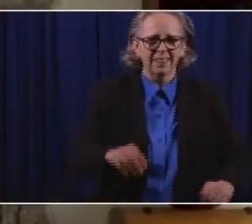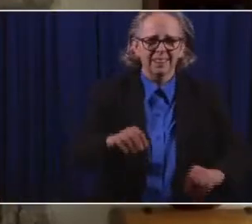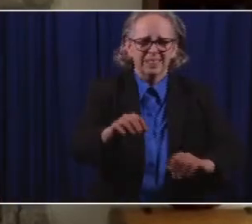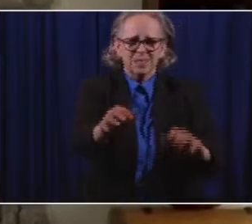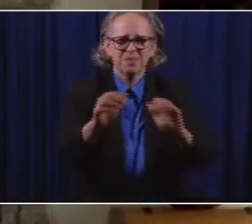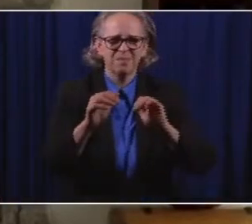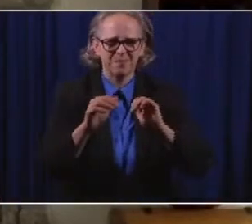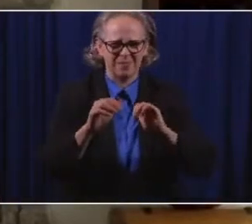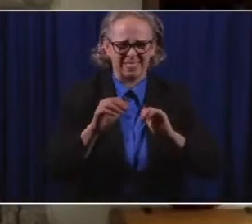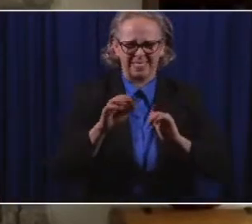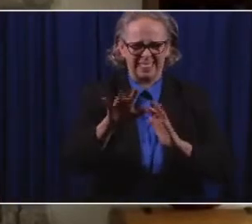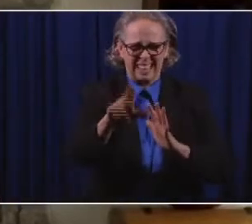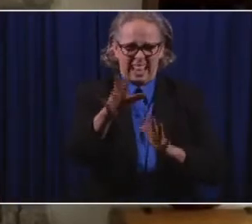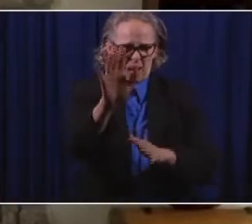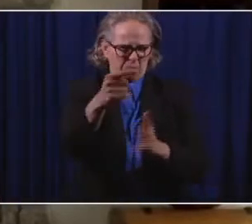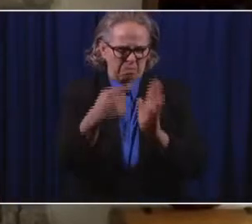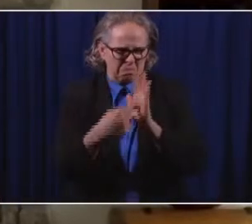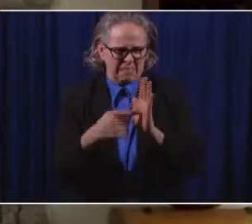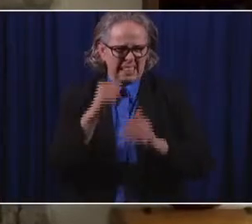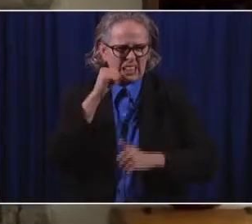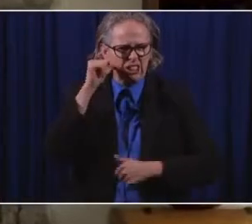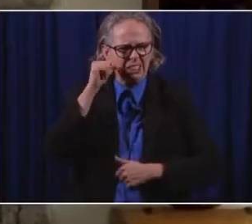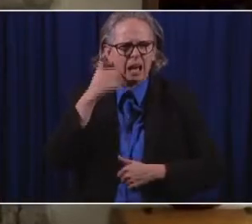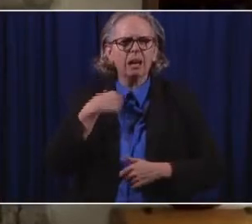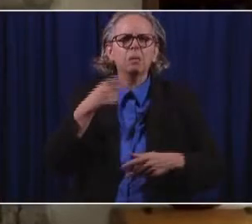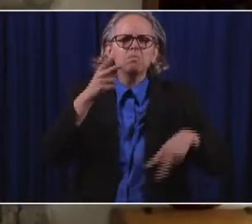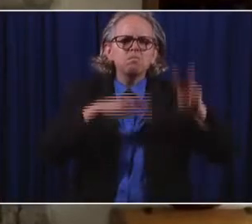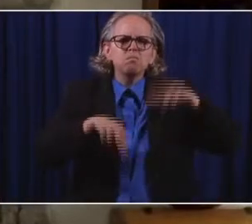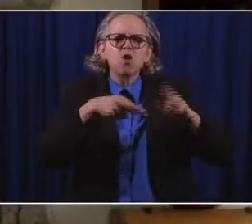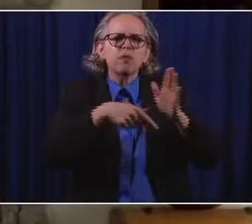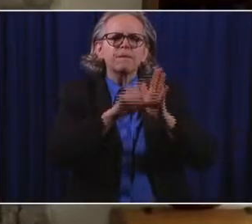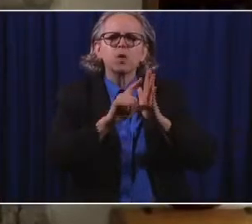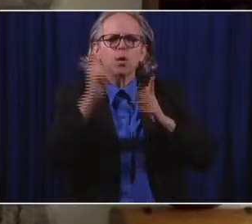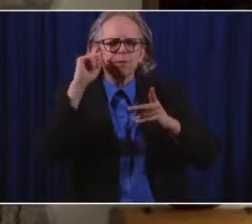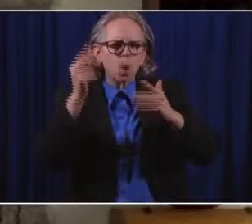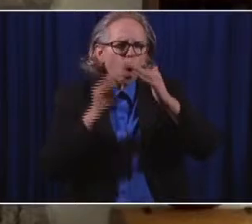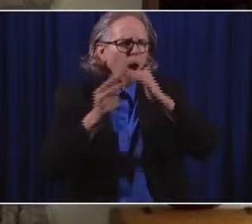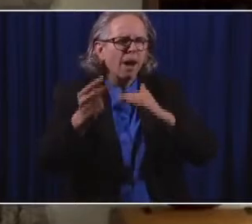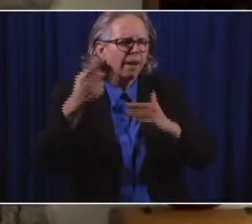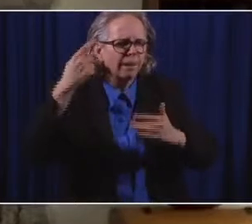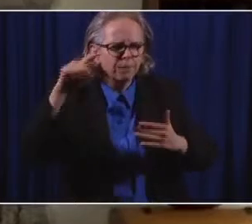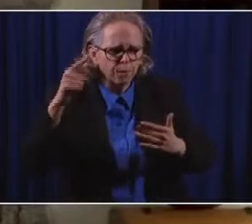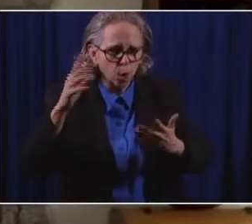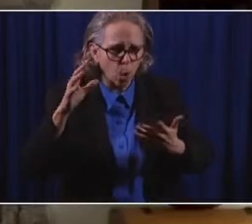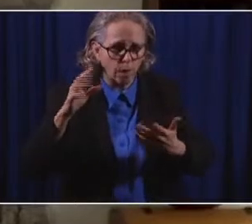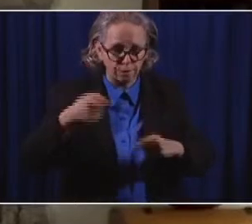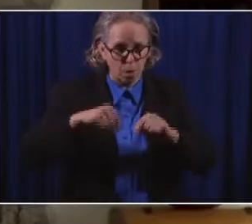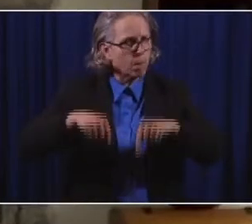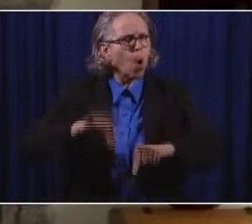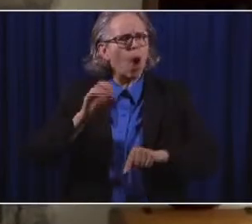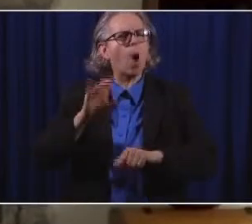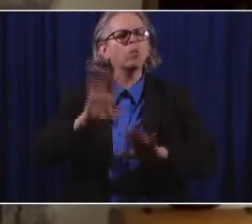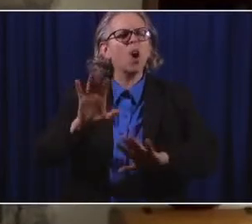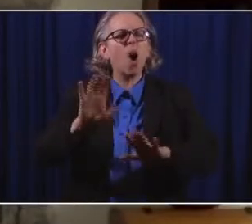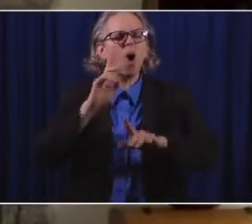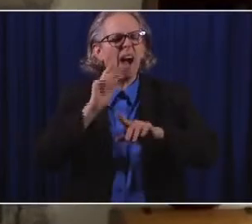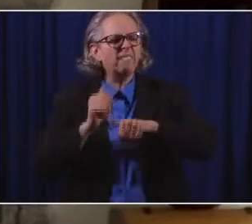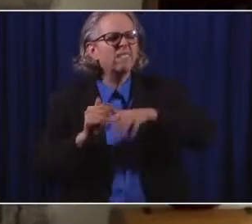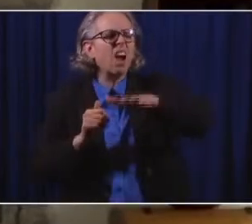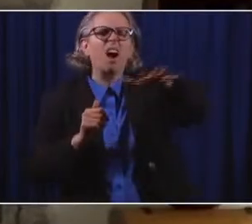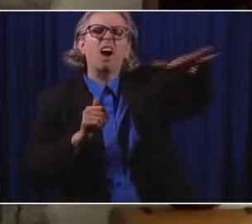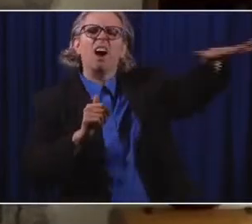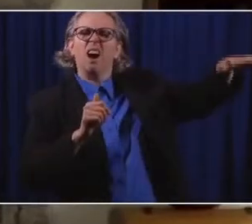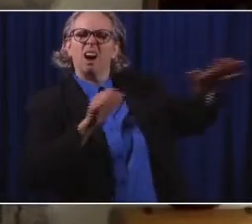projection yesterday. It didn't come from Ohio. So I'm going back to our Ohio folks and take a look at it. But it